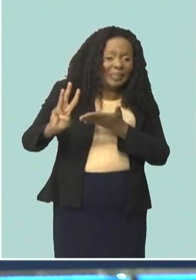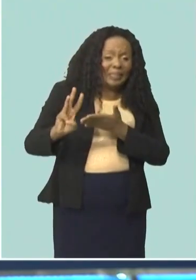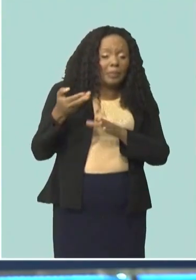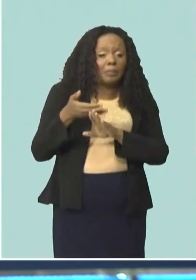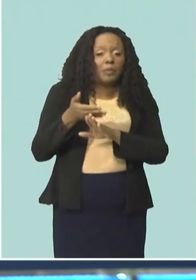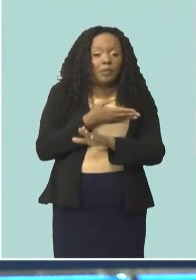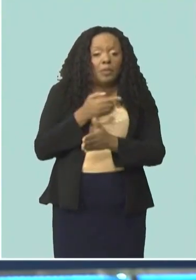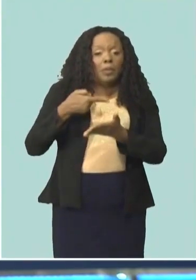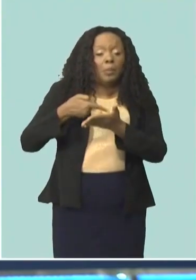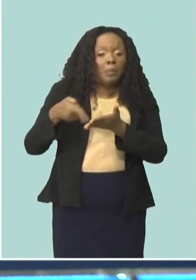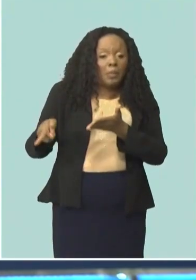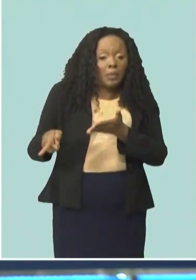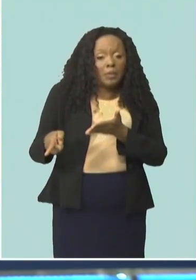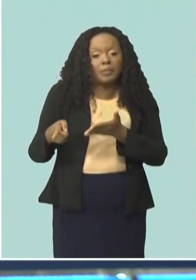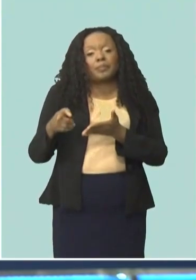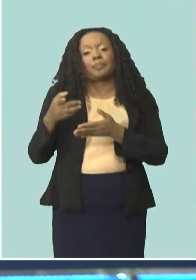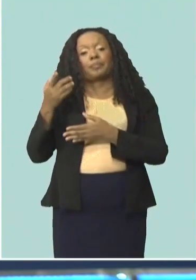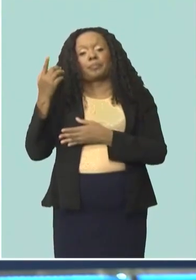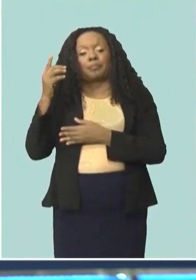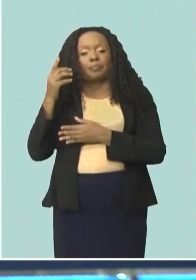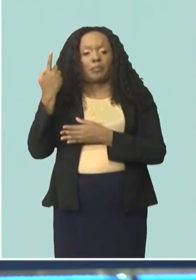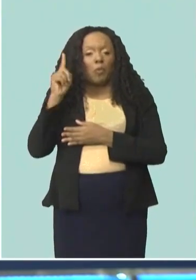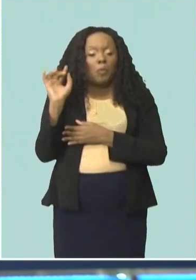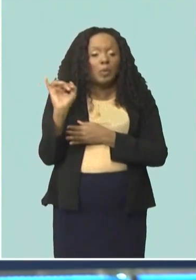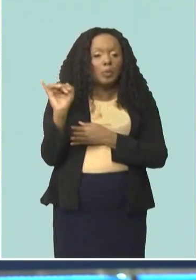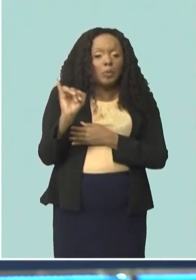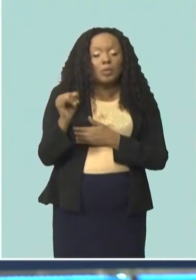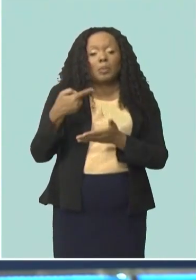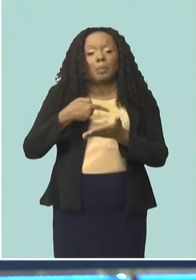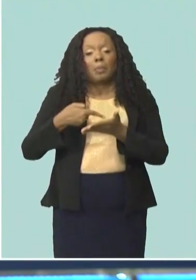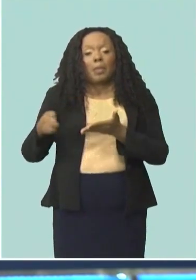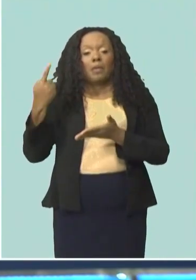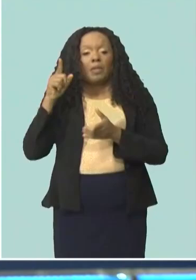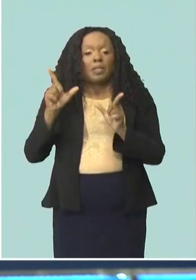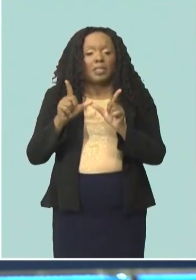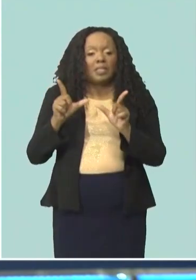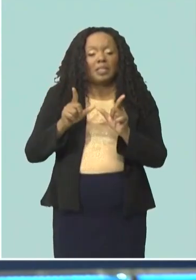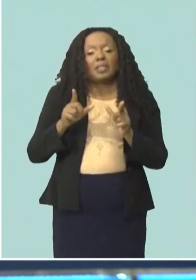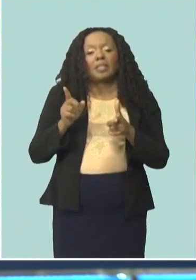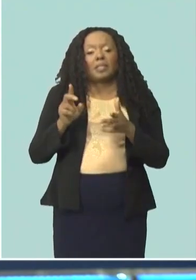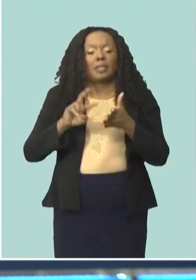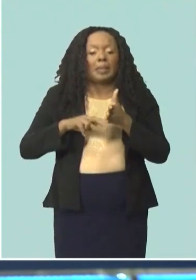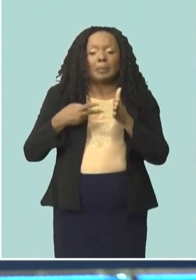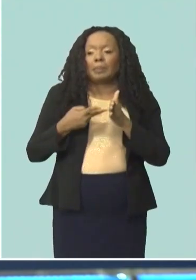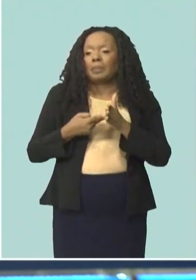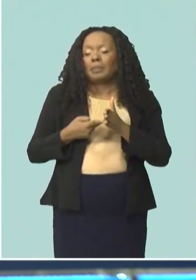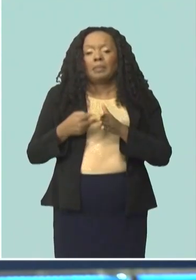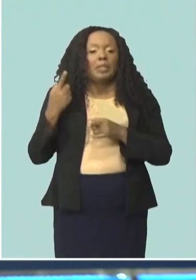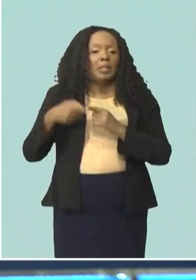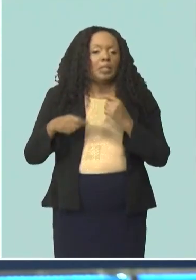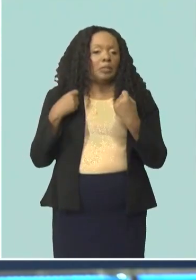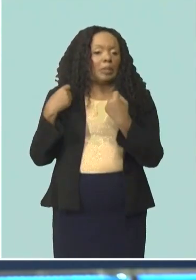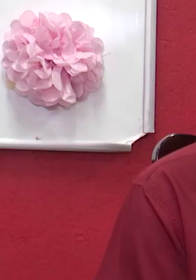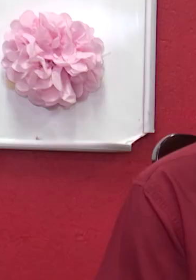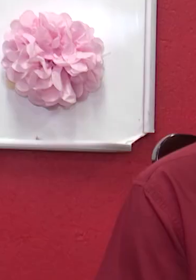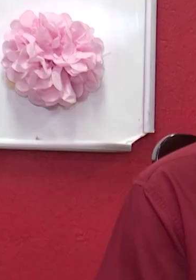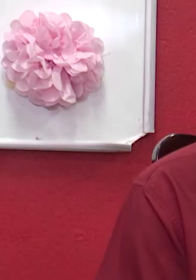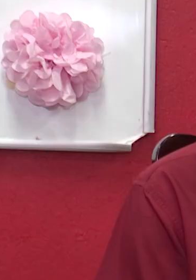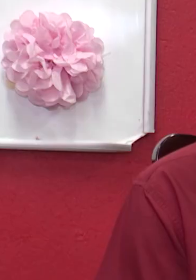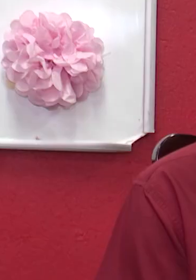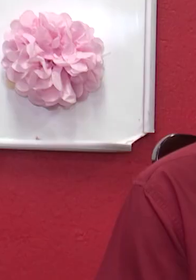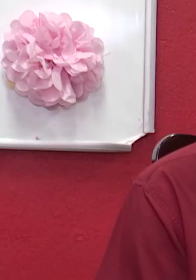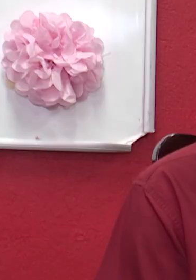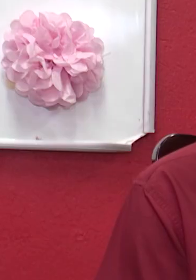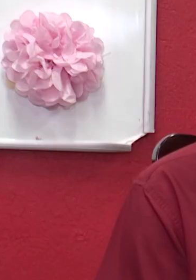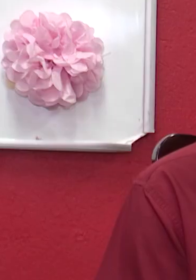could pay for their permits and insurance, and that delay severely affected operators' overall bottom line. We